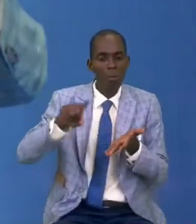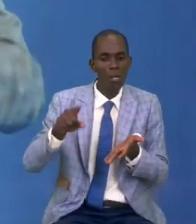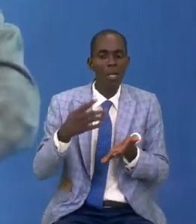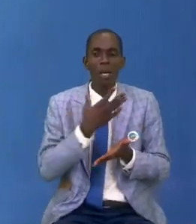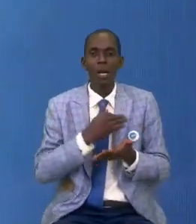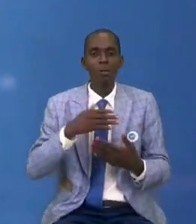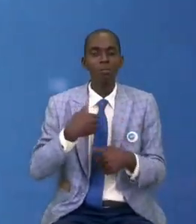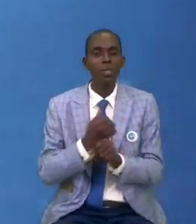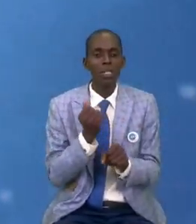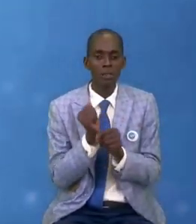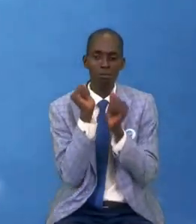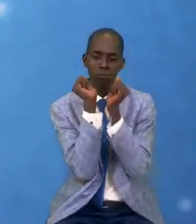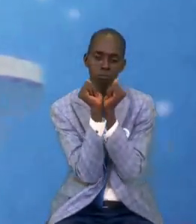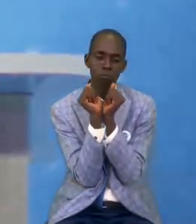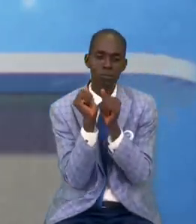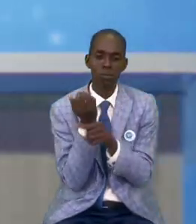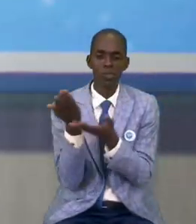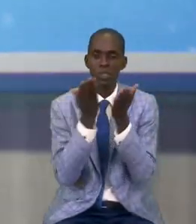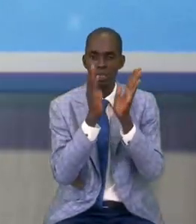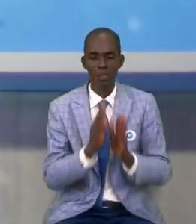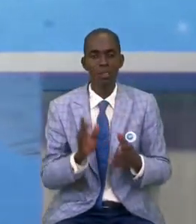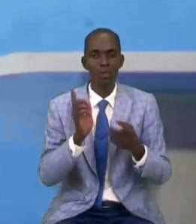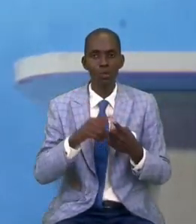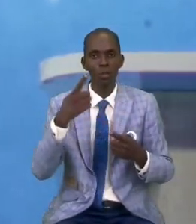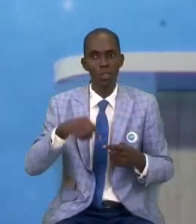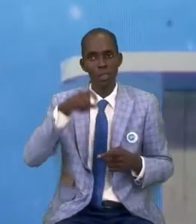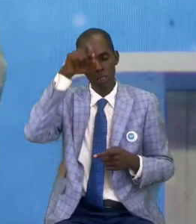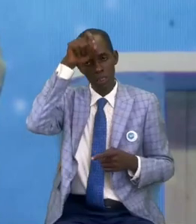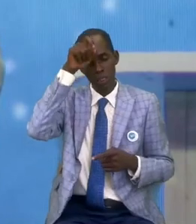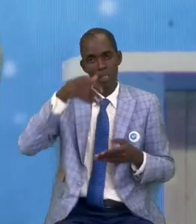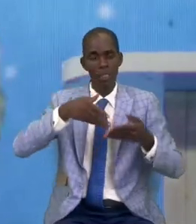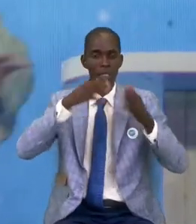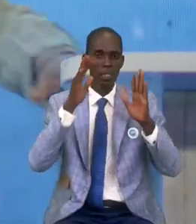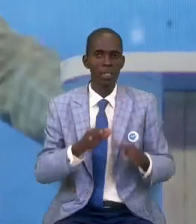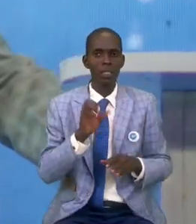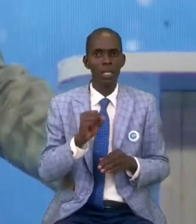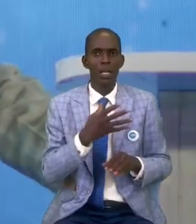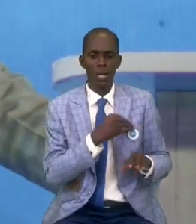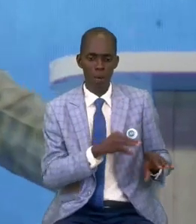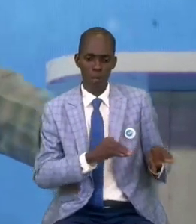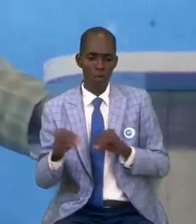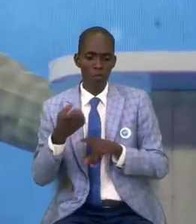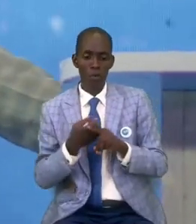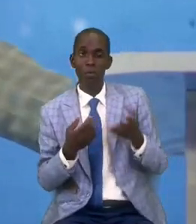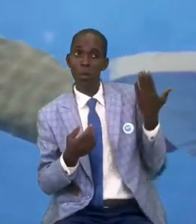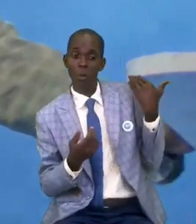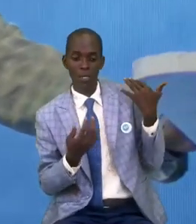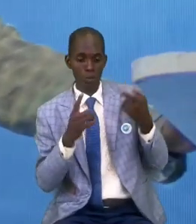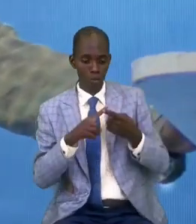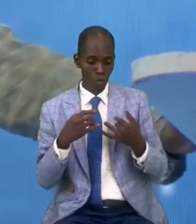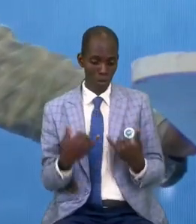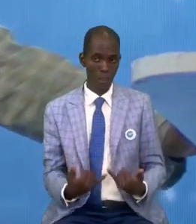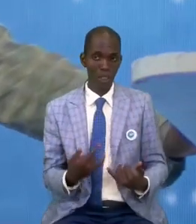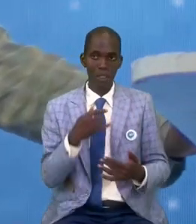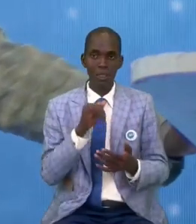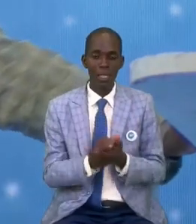the past, he'll move to the present, he'll say, see now, I've borne you from there, I've taken you from there, and you are